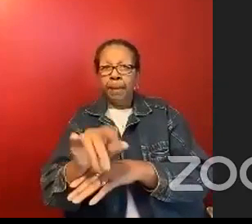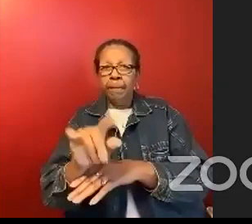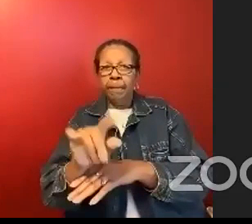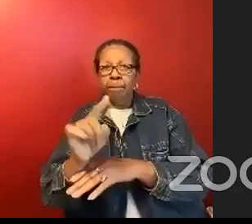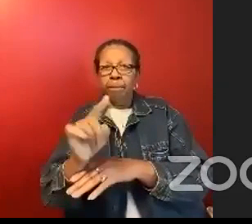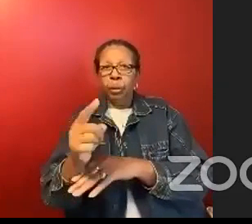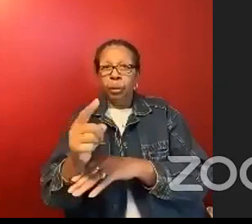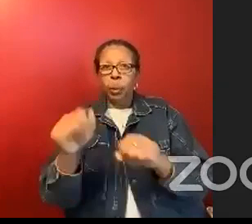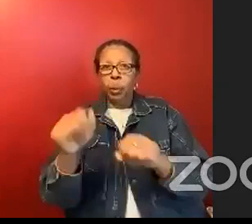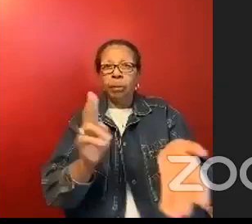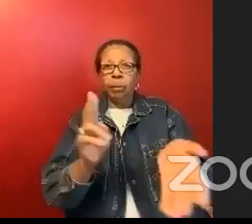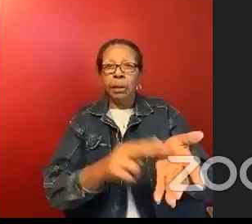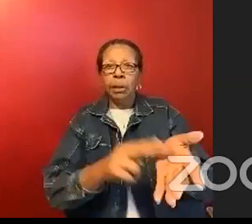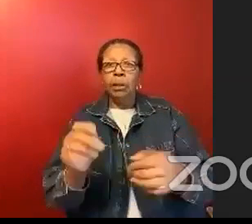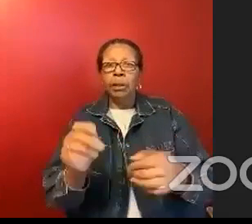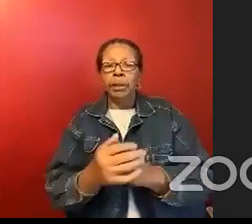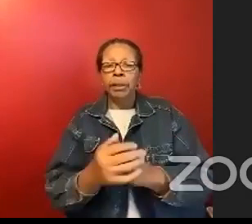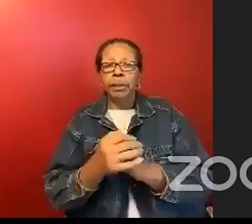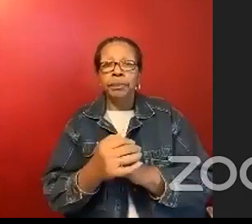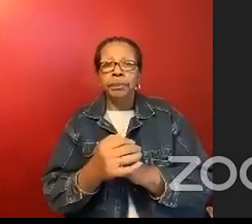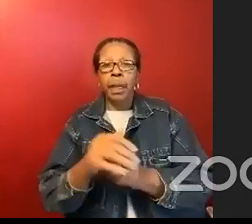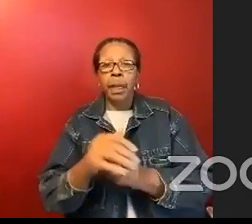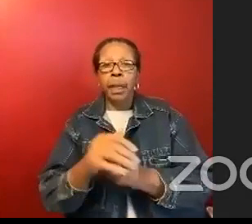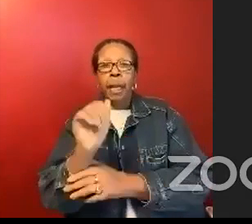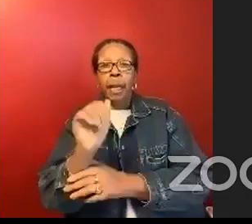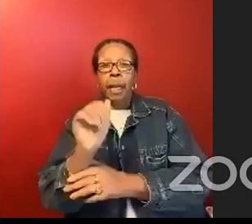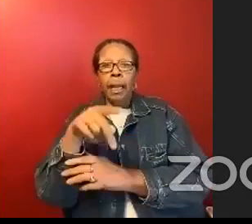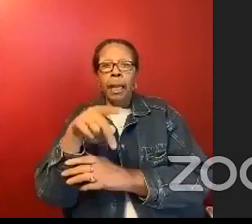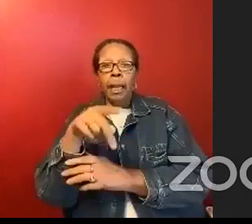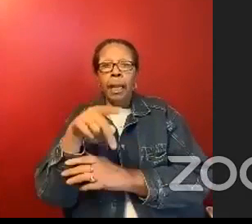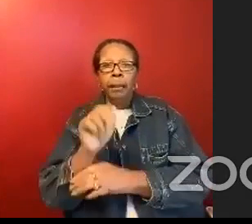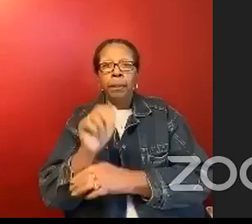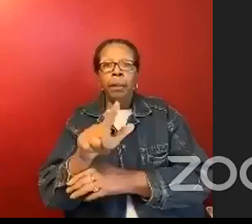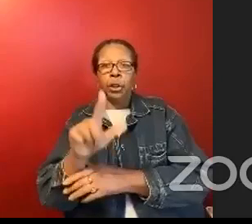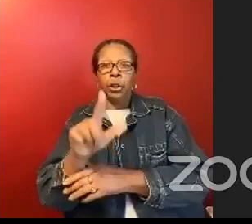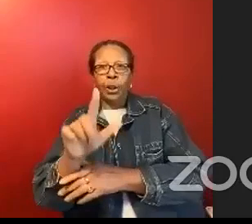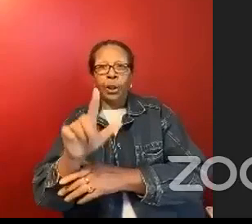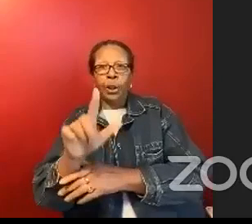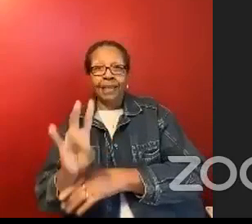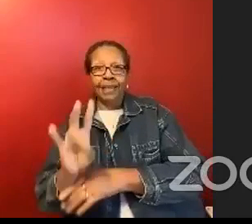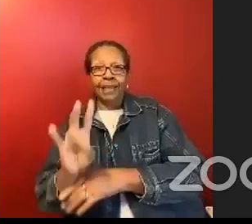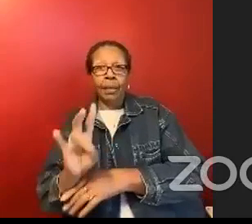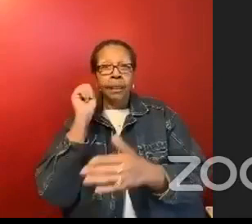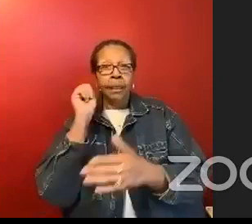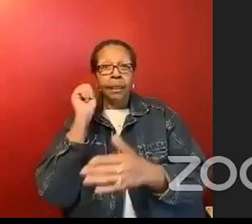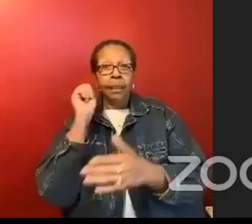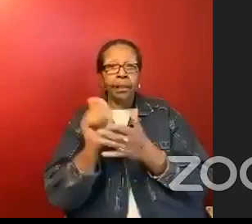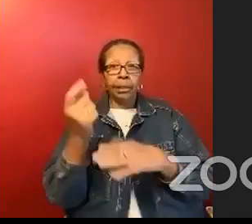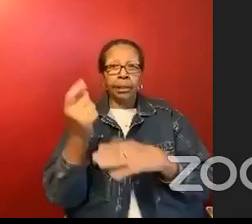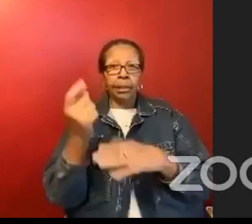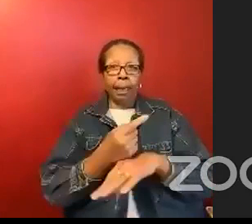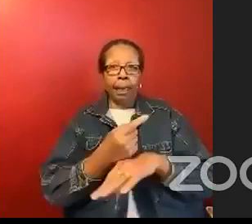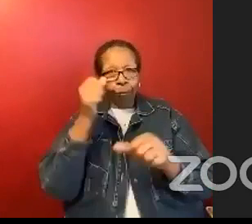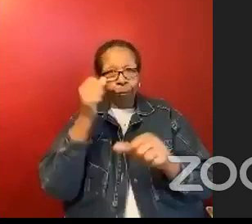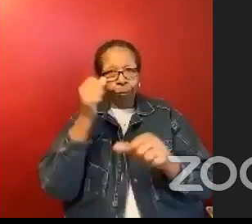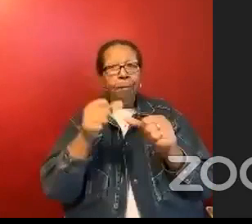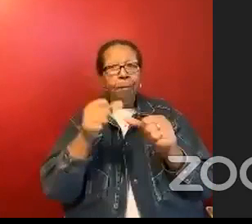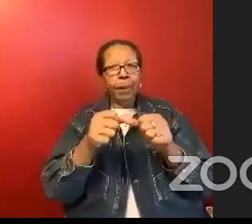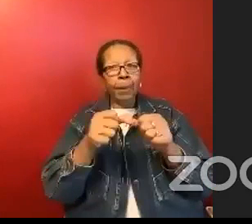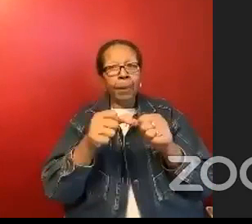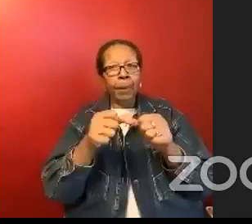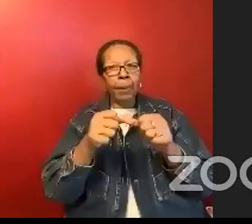April the 27th is the administrative professional day. Remember your administrative assistants on this special day.